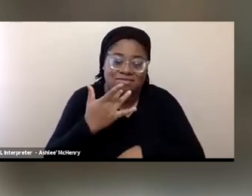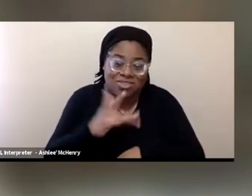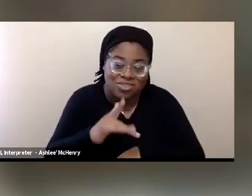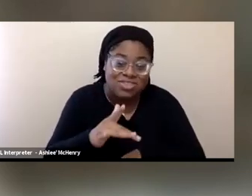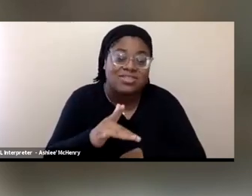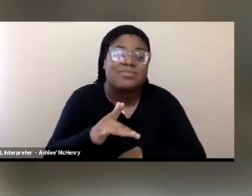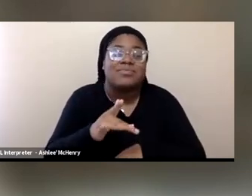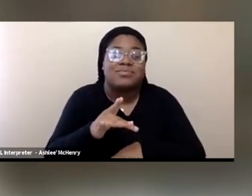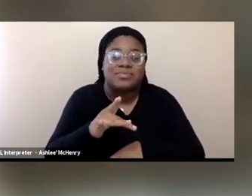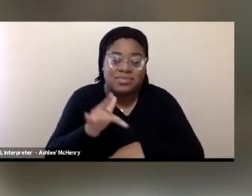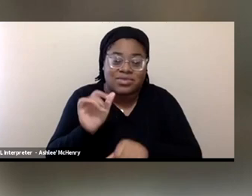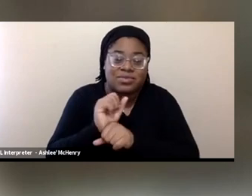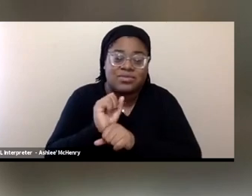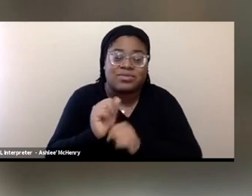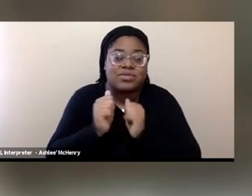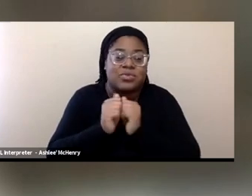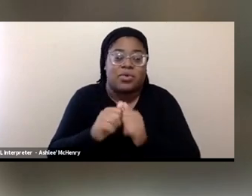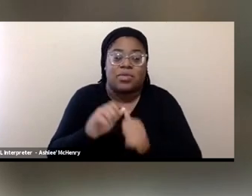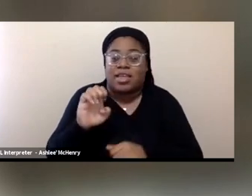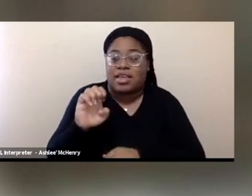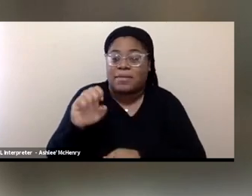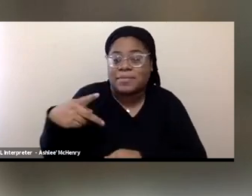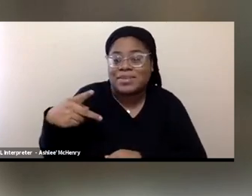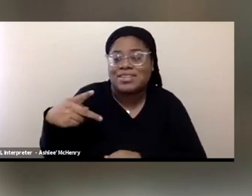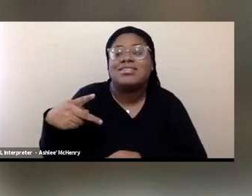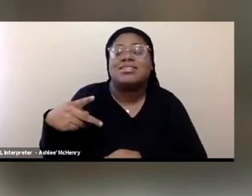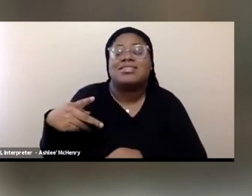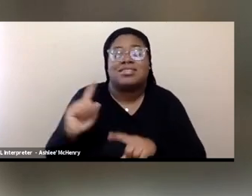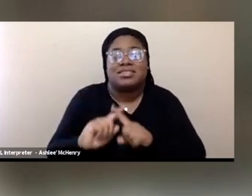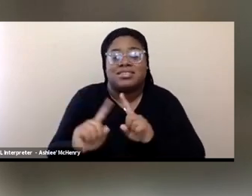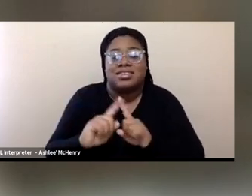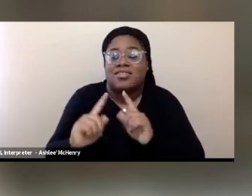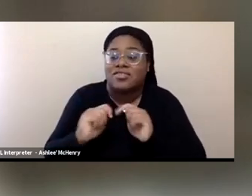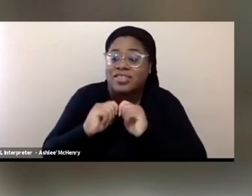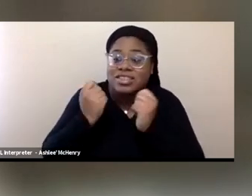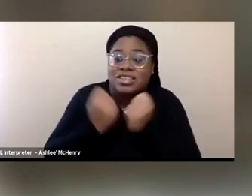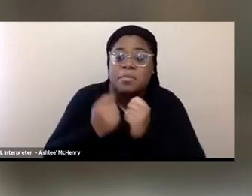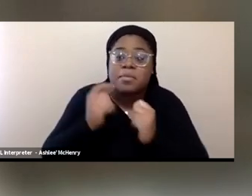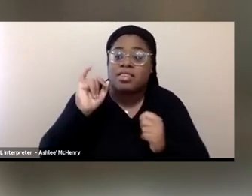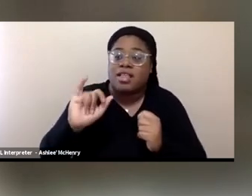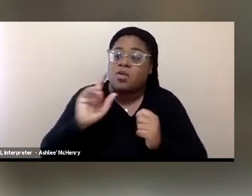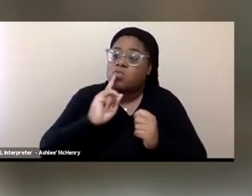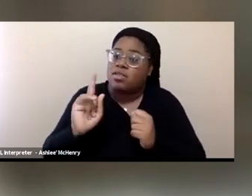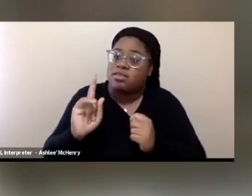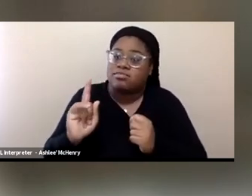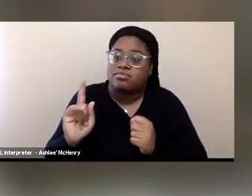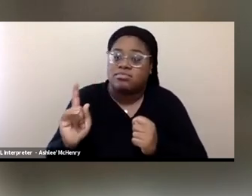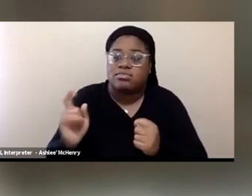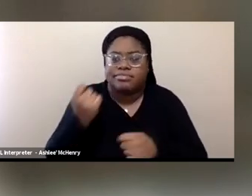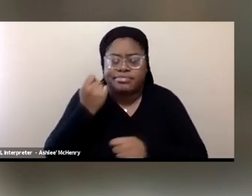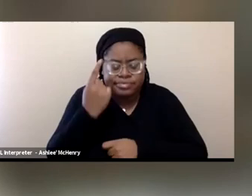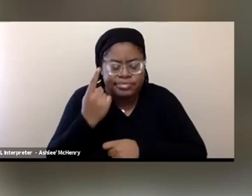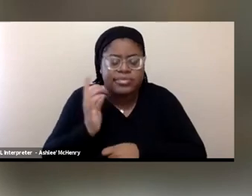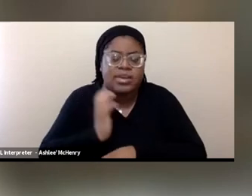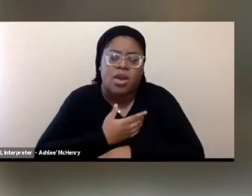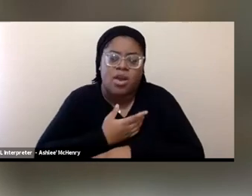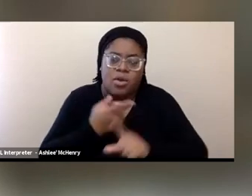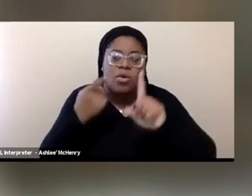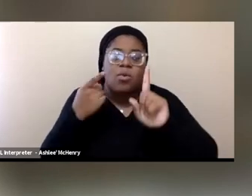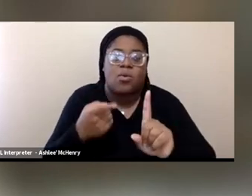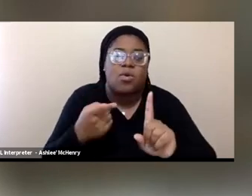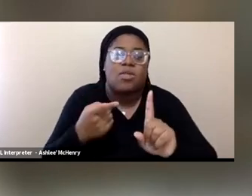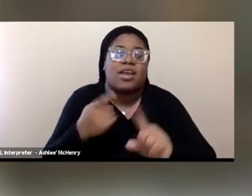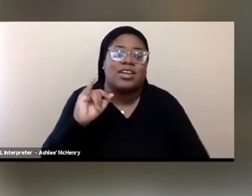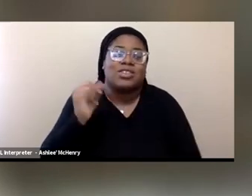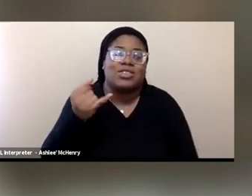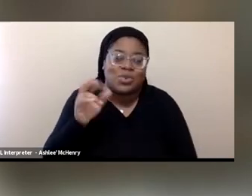I'm fortunate to work with EPs and teams that really embrace what our goal is at Junior,